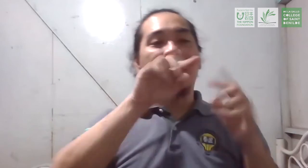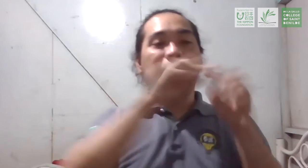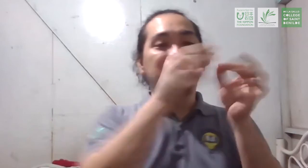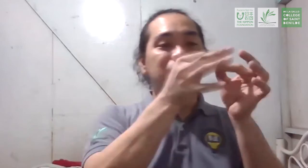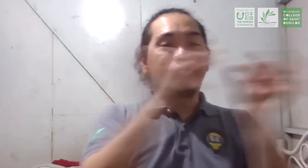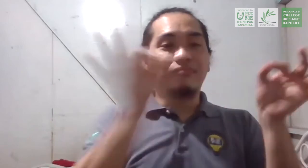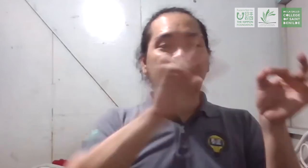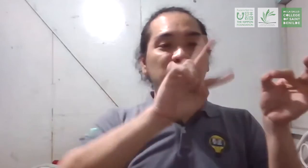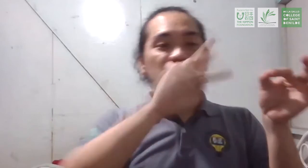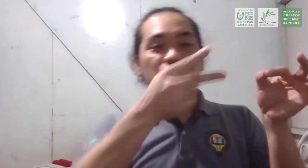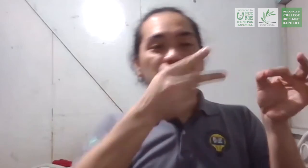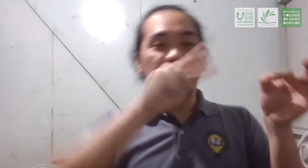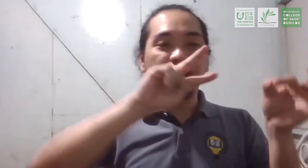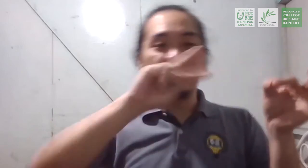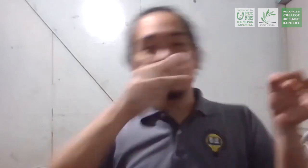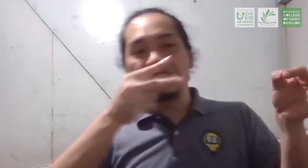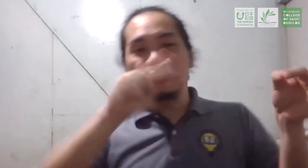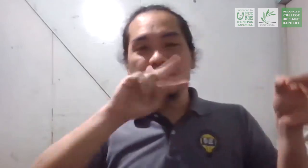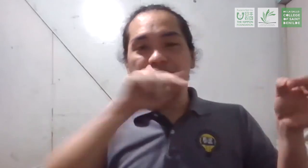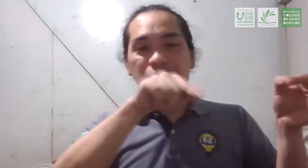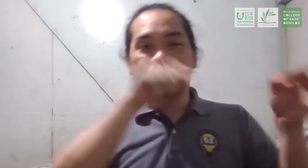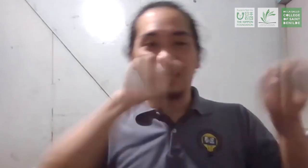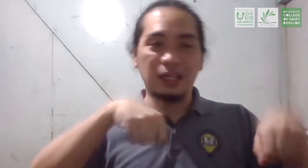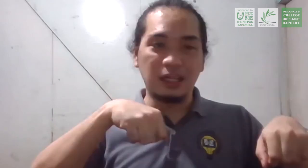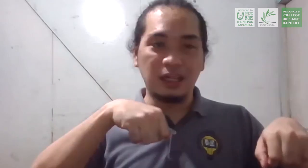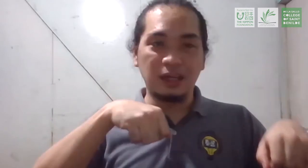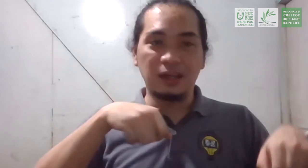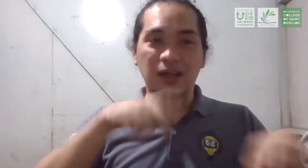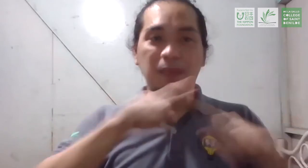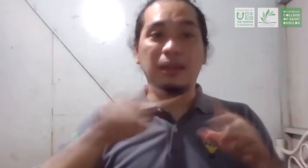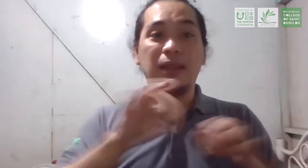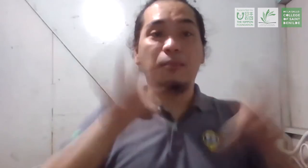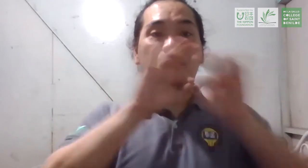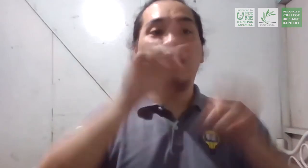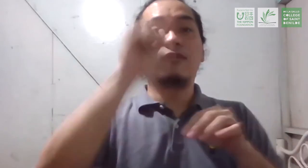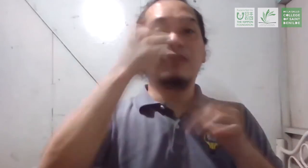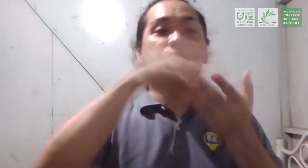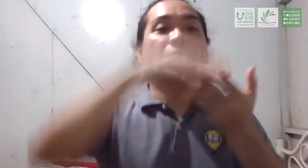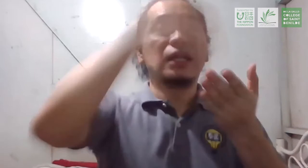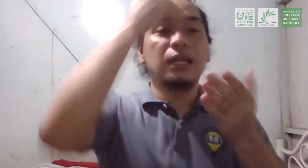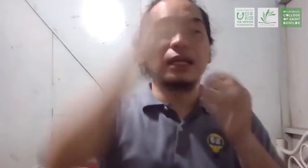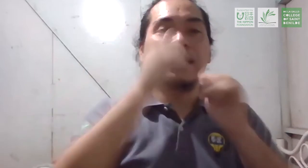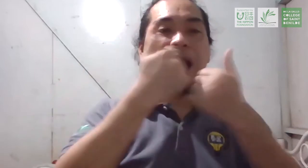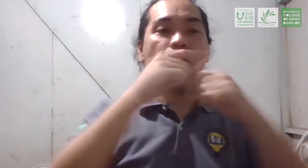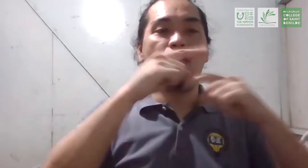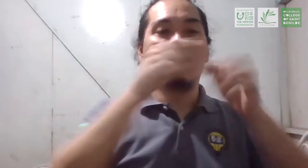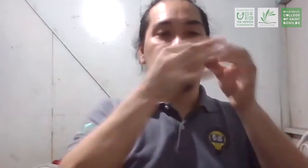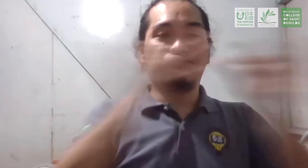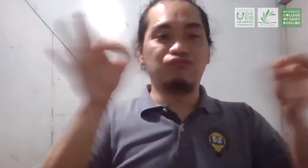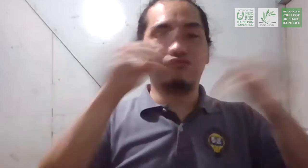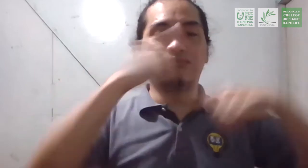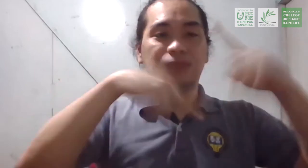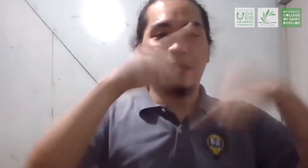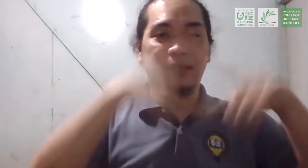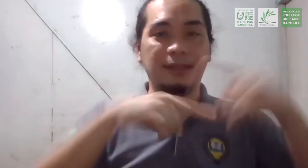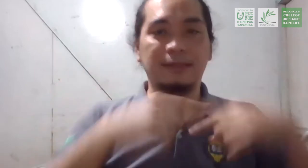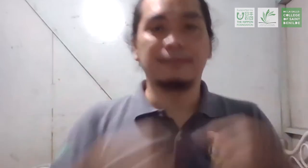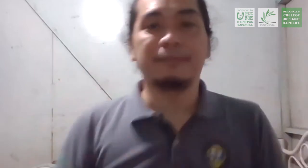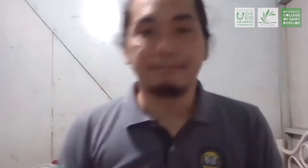then eventually we can say, okay, these vocab verbs can be substituted accordingly.